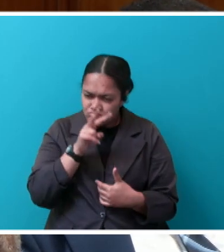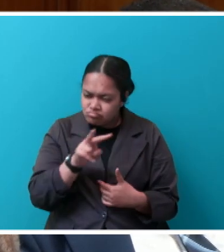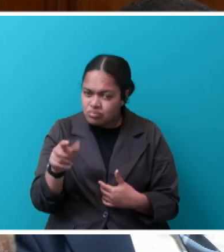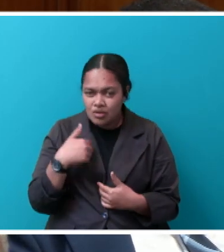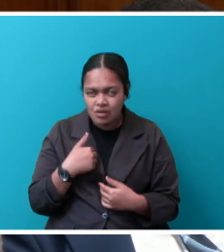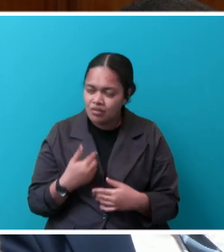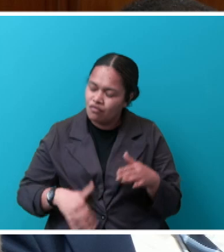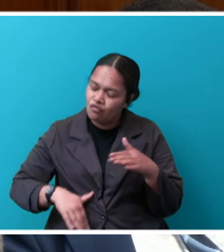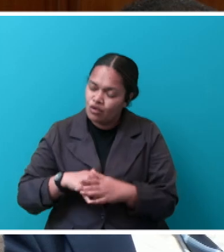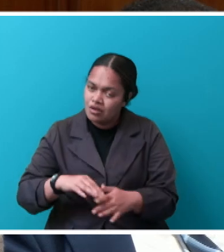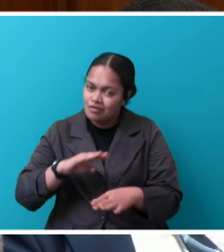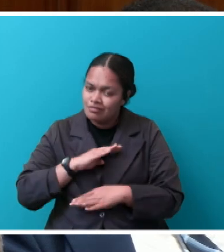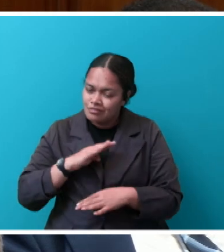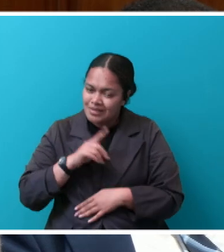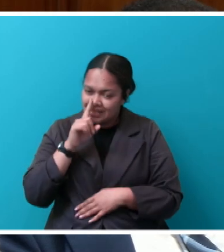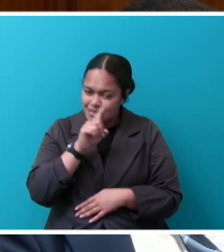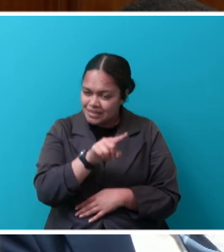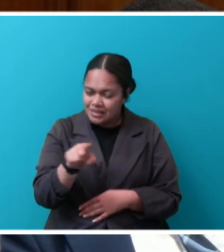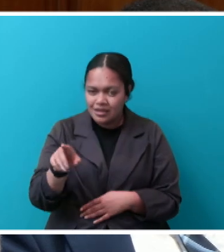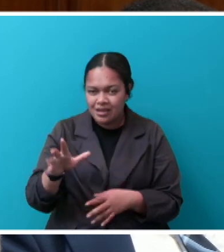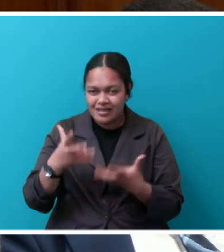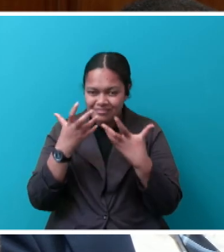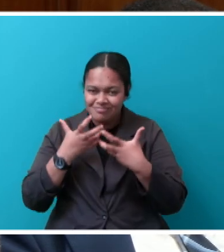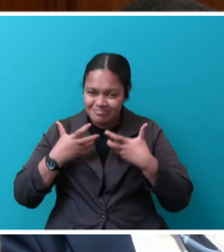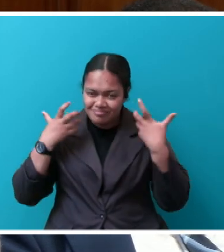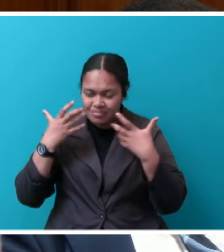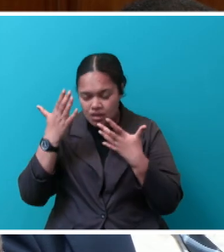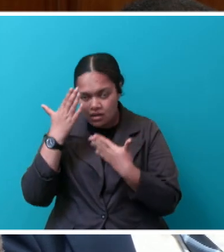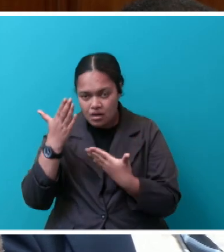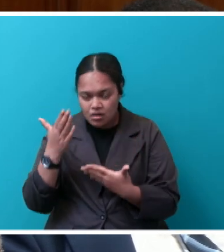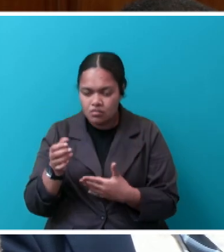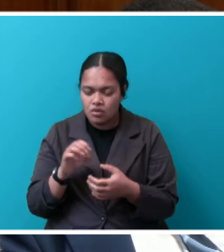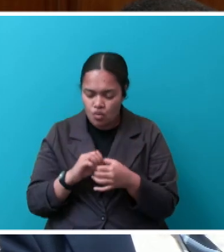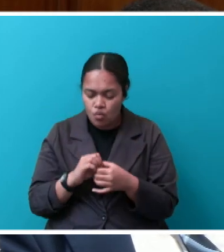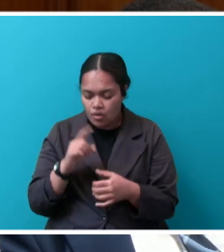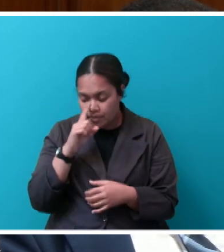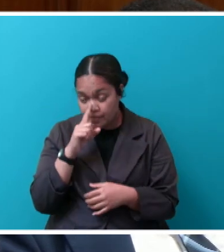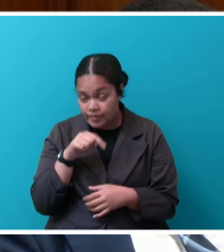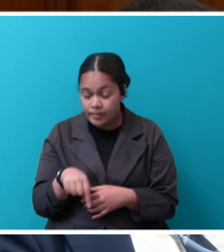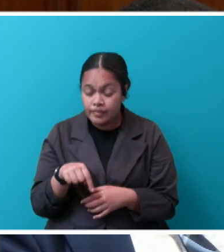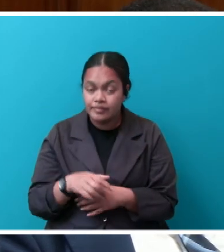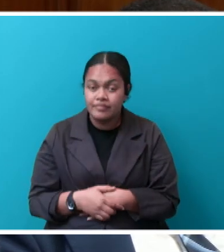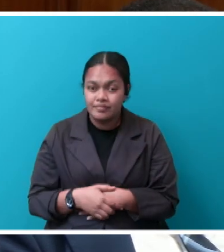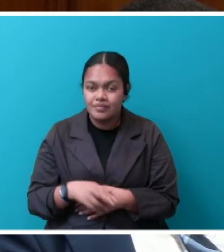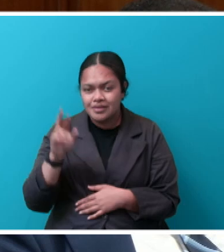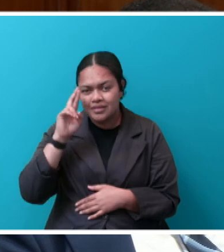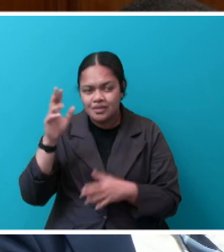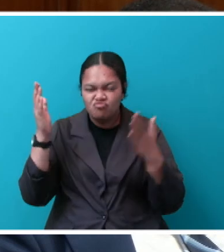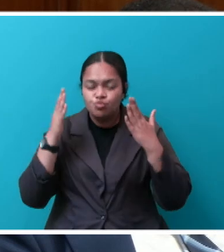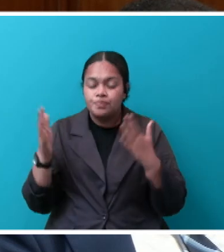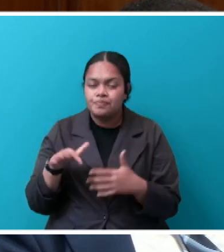sir, seeing the smiles and acknowledgements from our very own people. Mr. Speaker, sir,